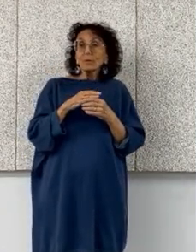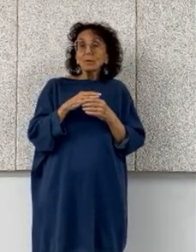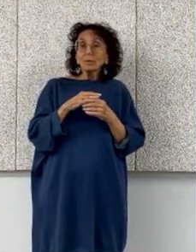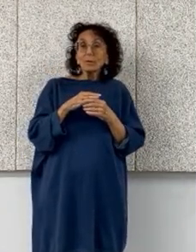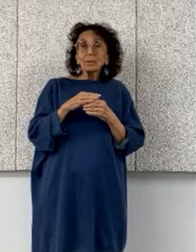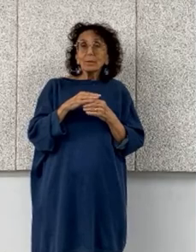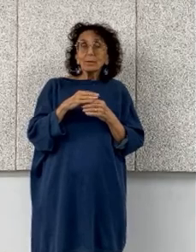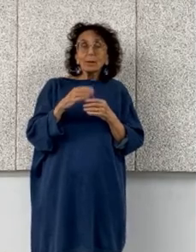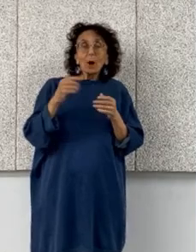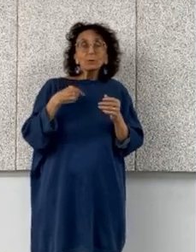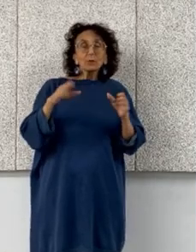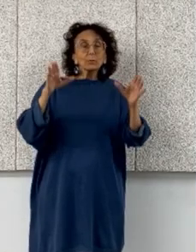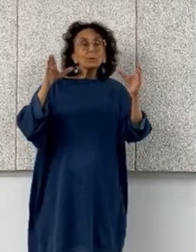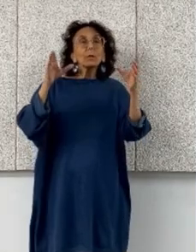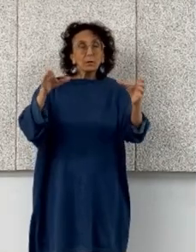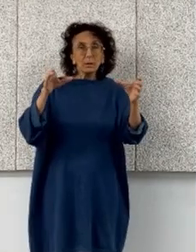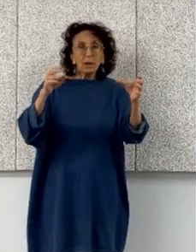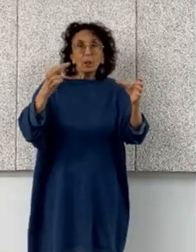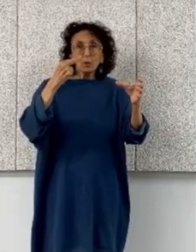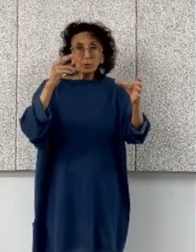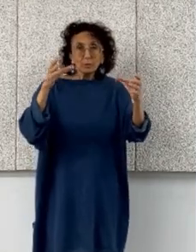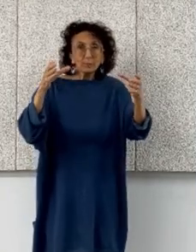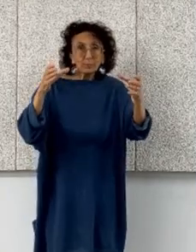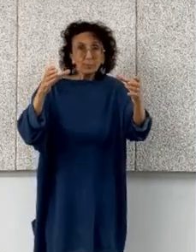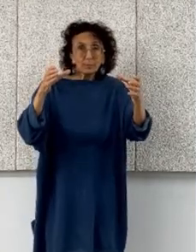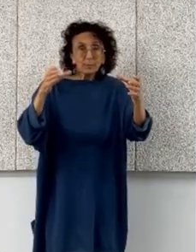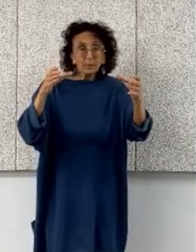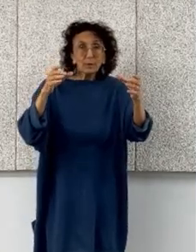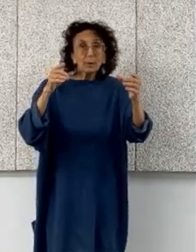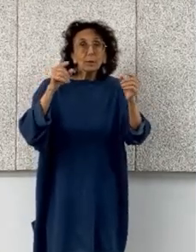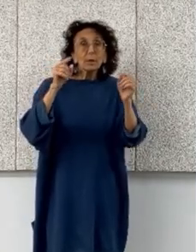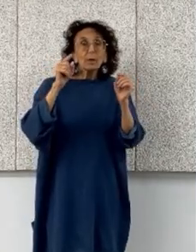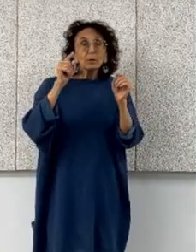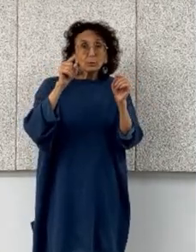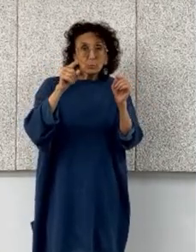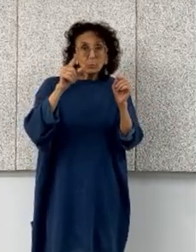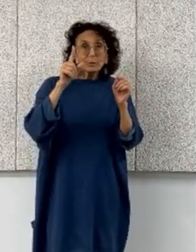like takes me by the shoulders quite often and says, like, you need